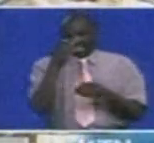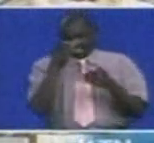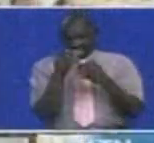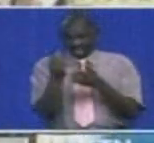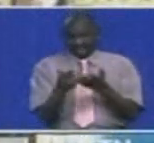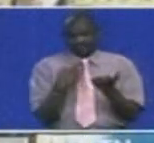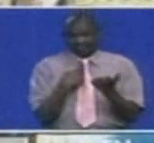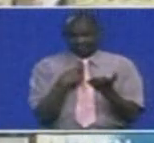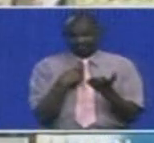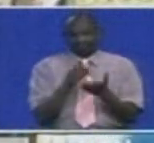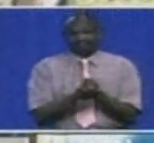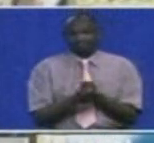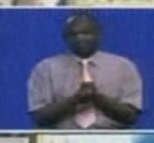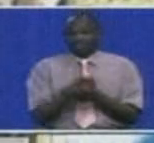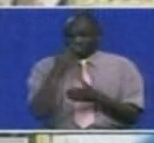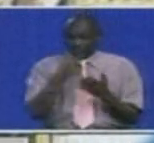Emmanuel Mwasia.